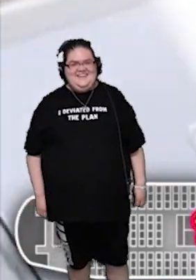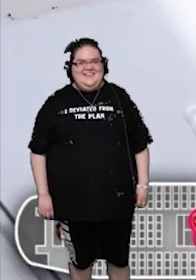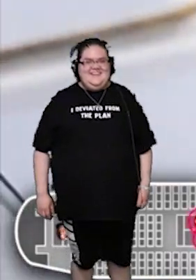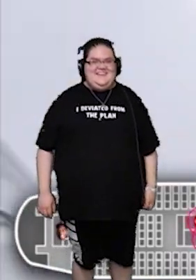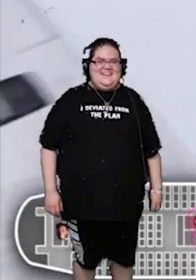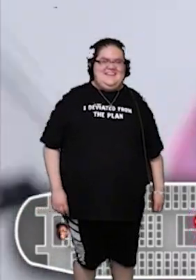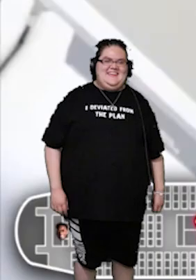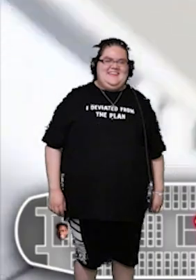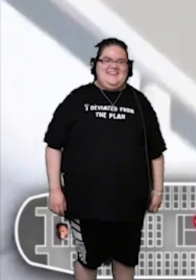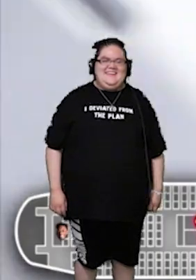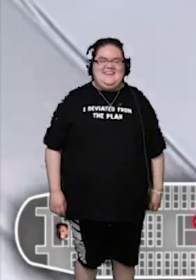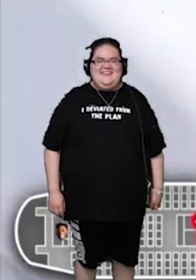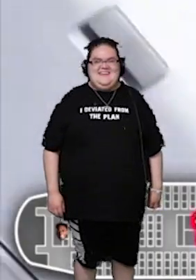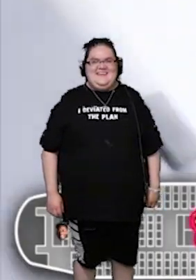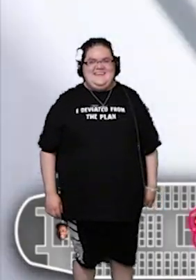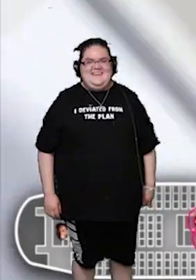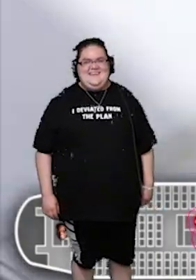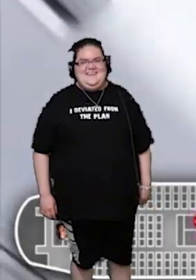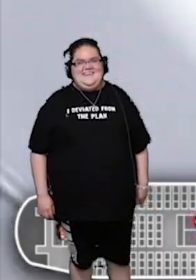Go past class.